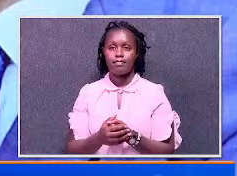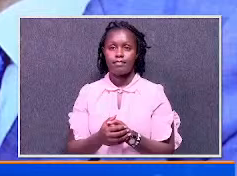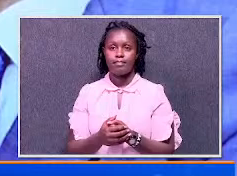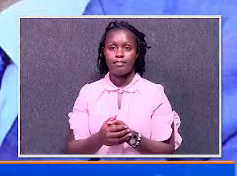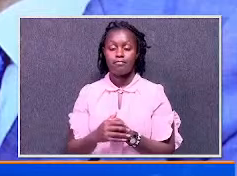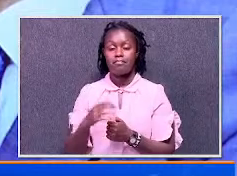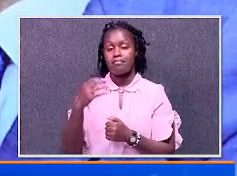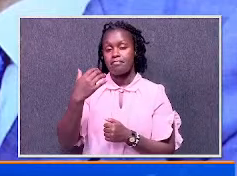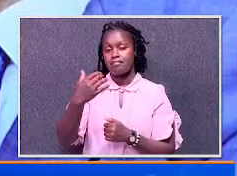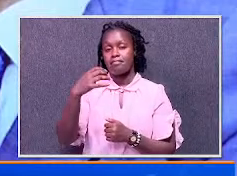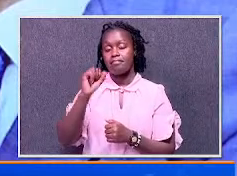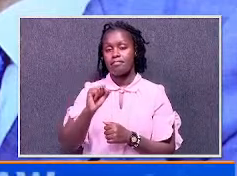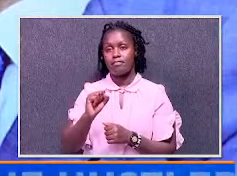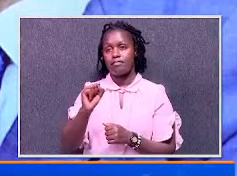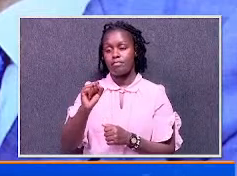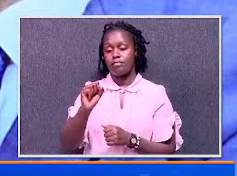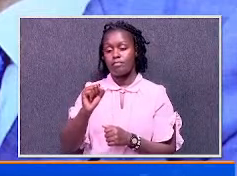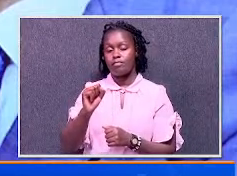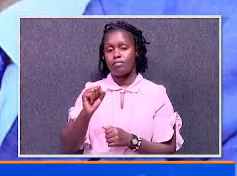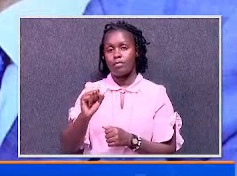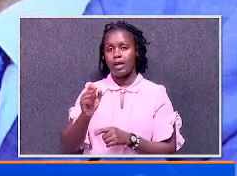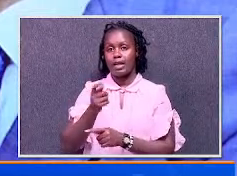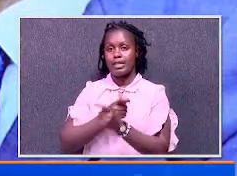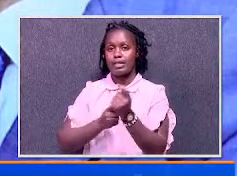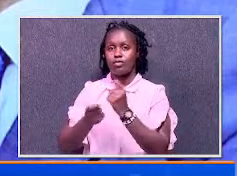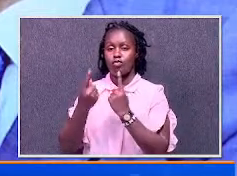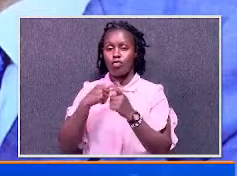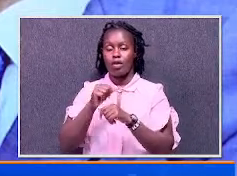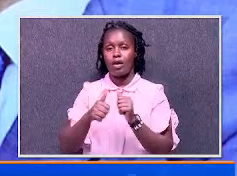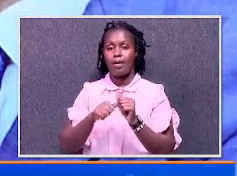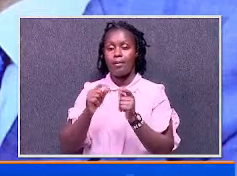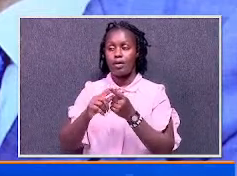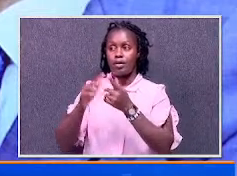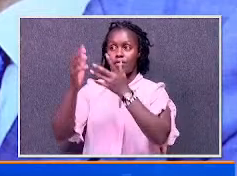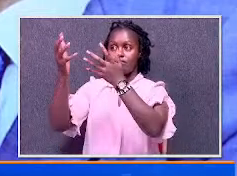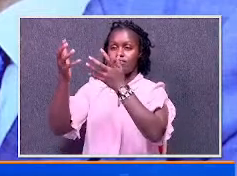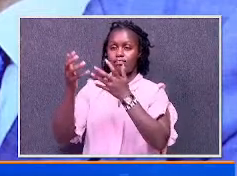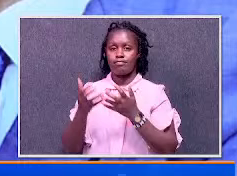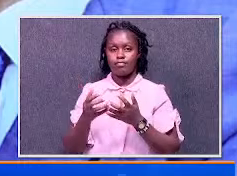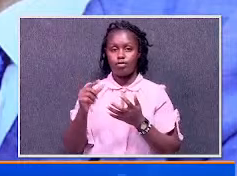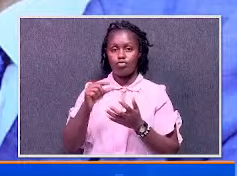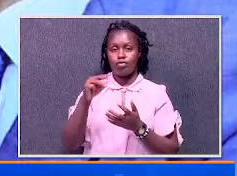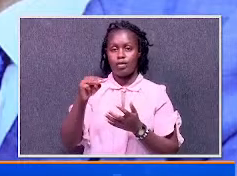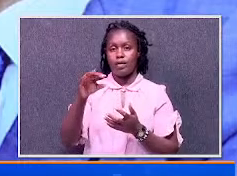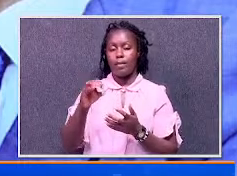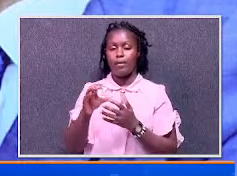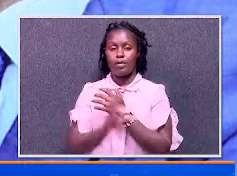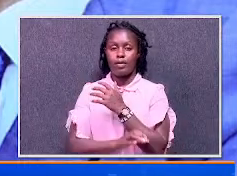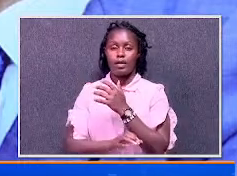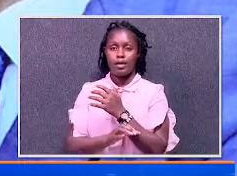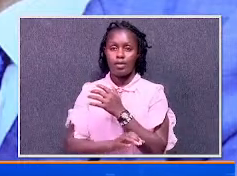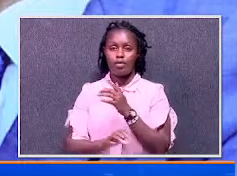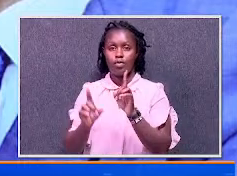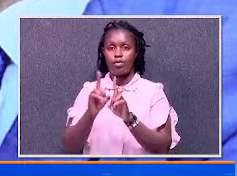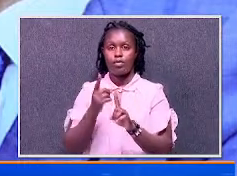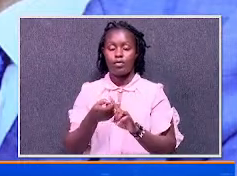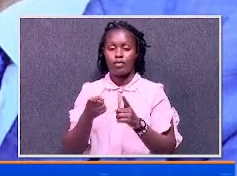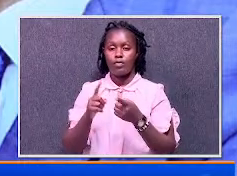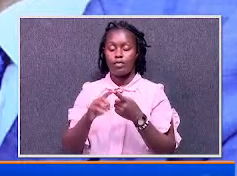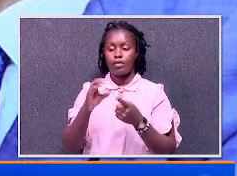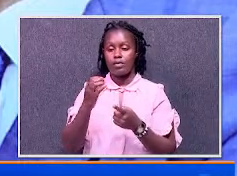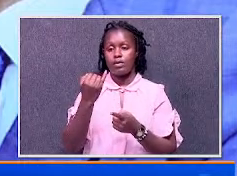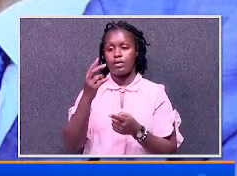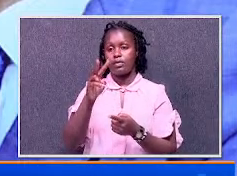Cabinet Secretary of Trade Moses Kuria's sentiments on importation of GMO maize into the country, mixed reactions have arose among civil